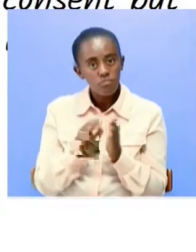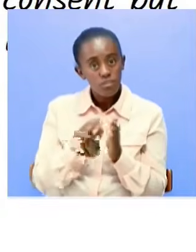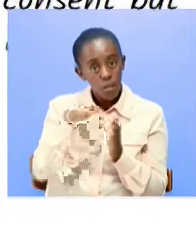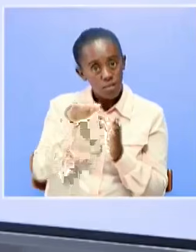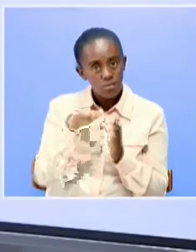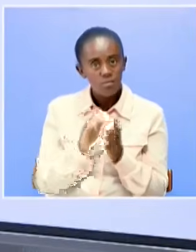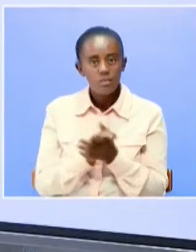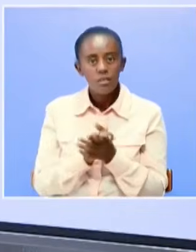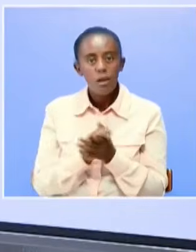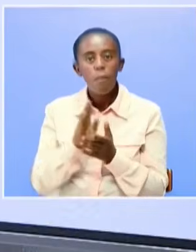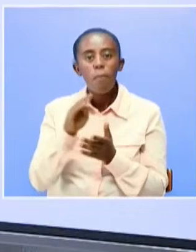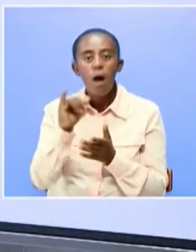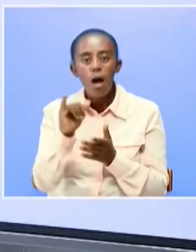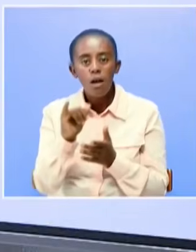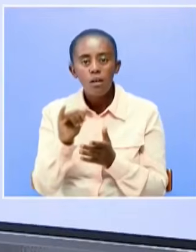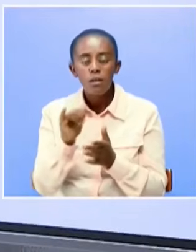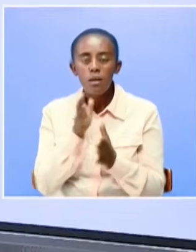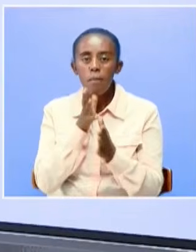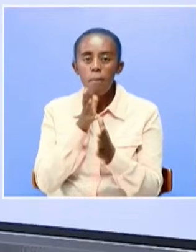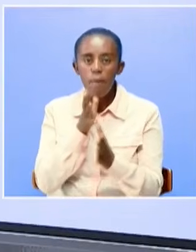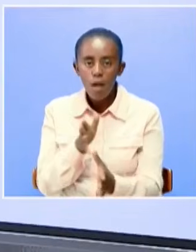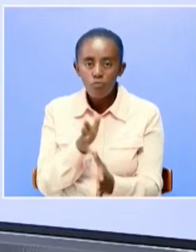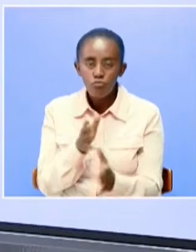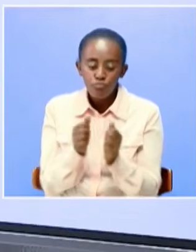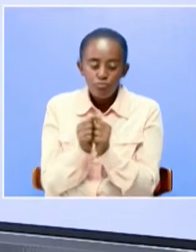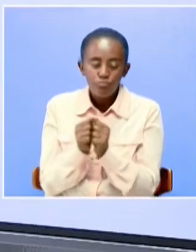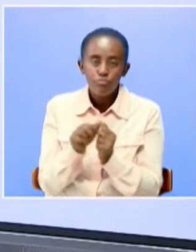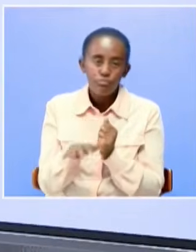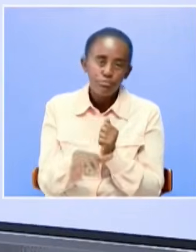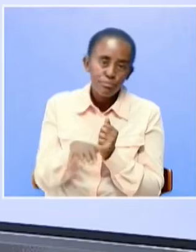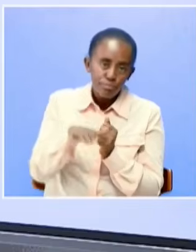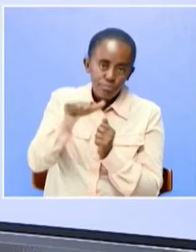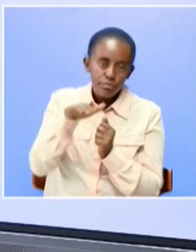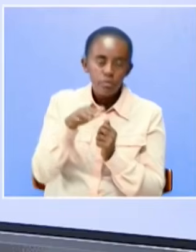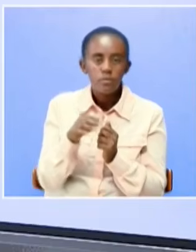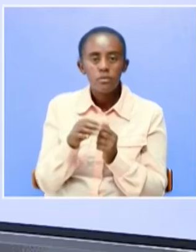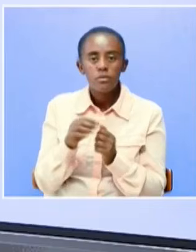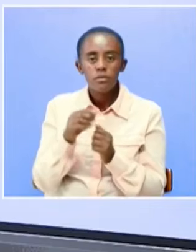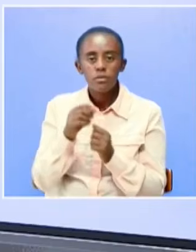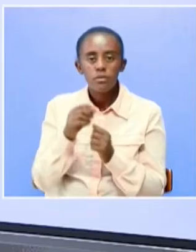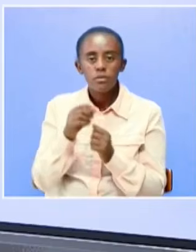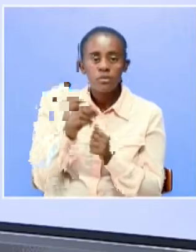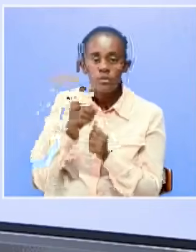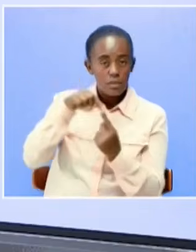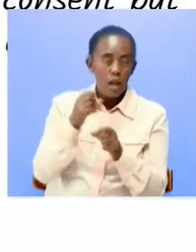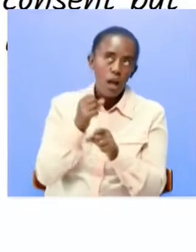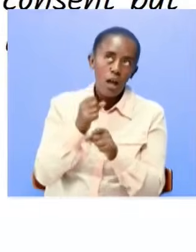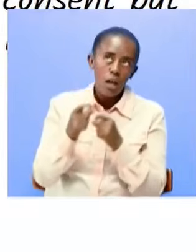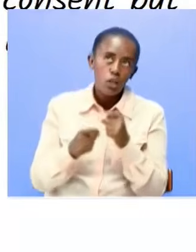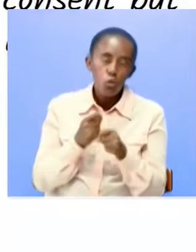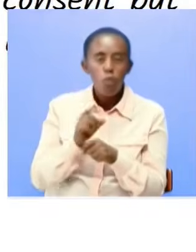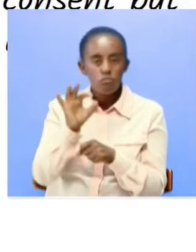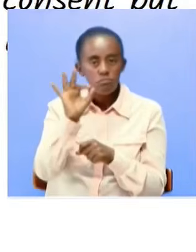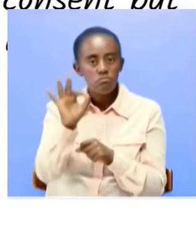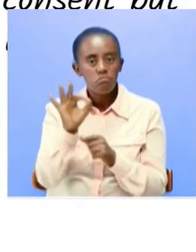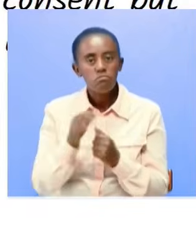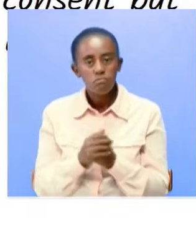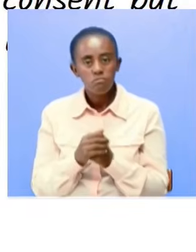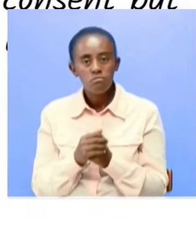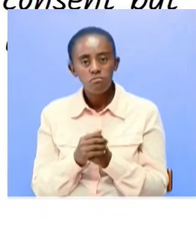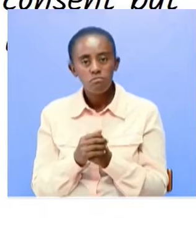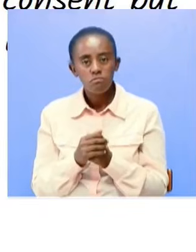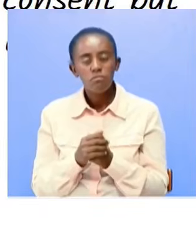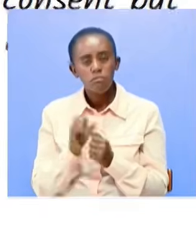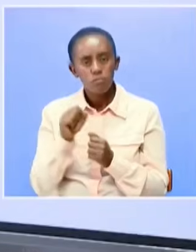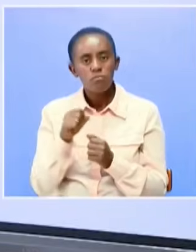raised by her grandparents until the age of 9. At the age